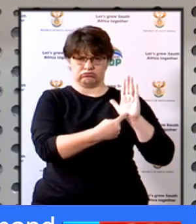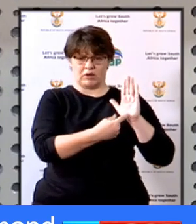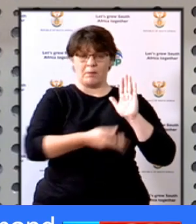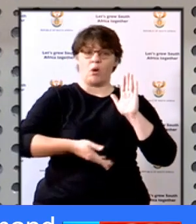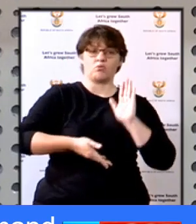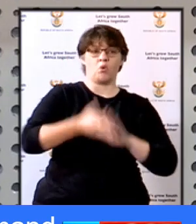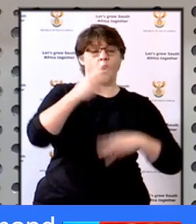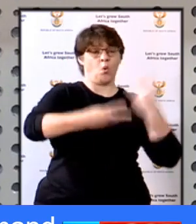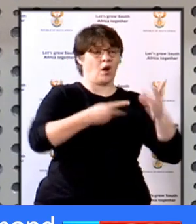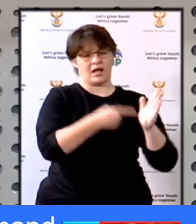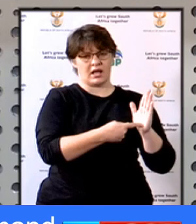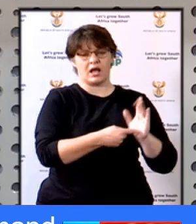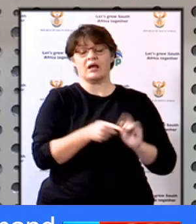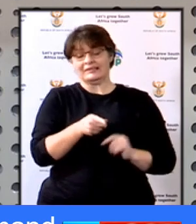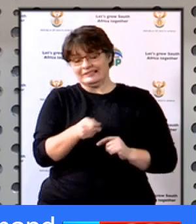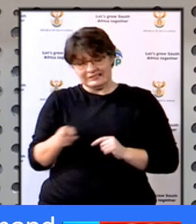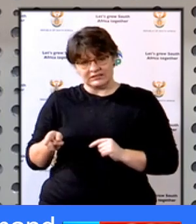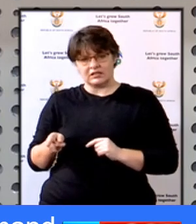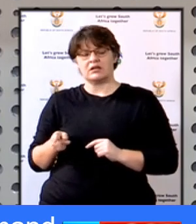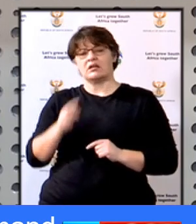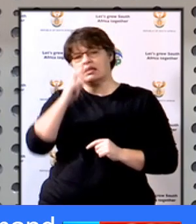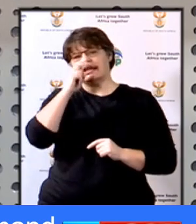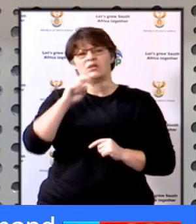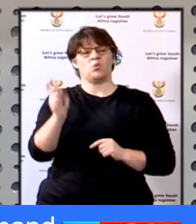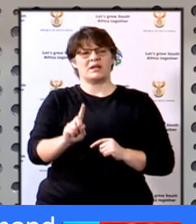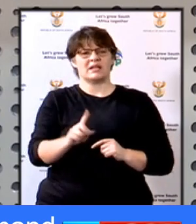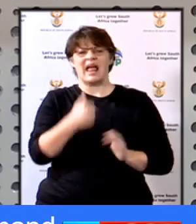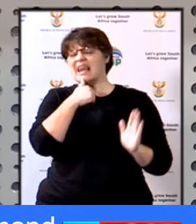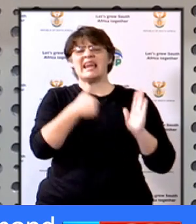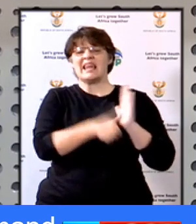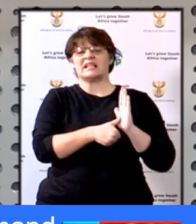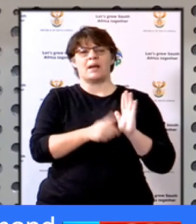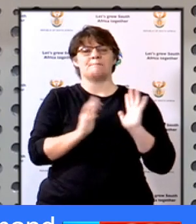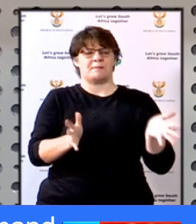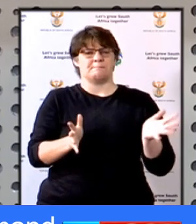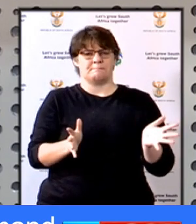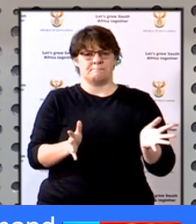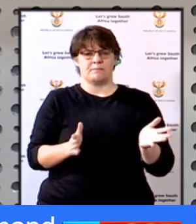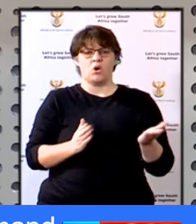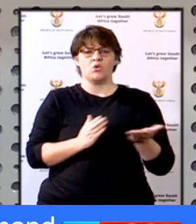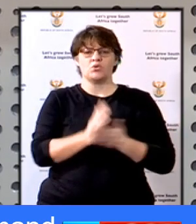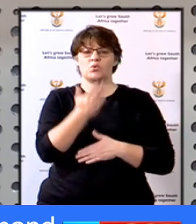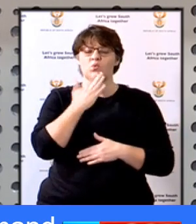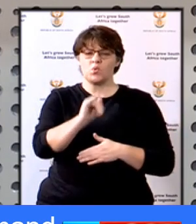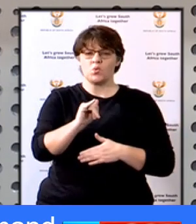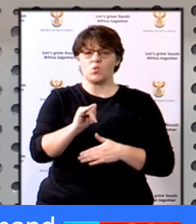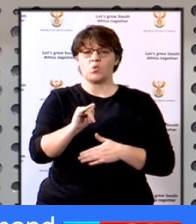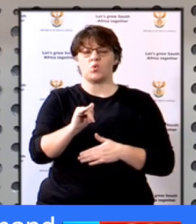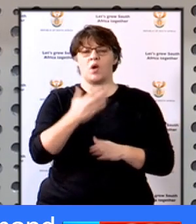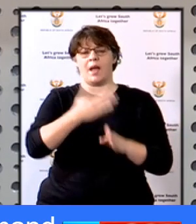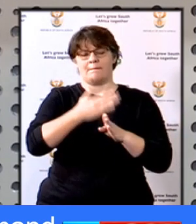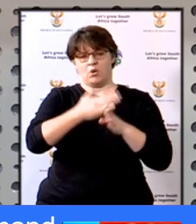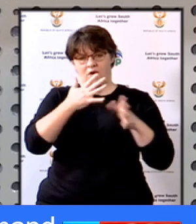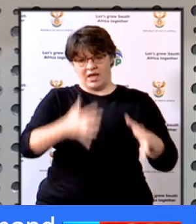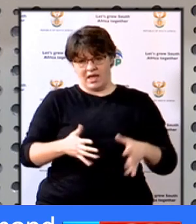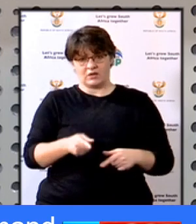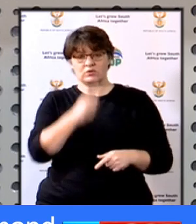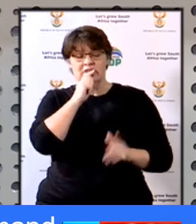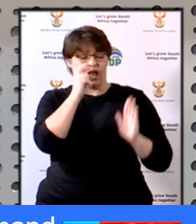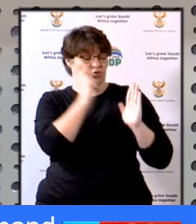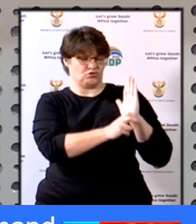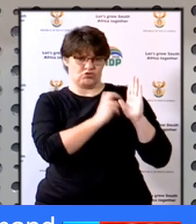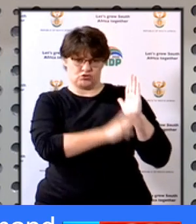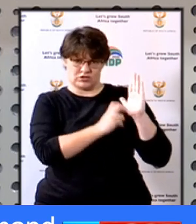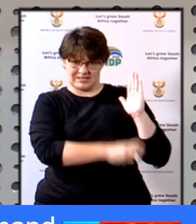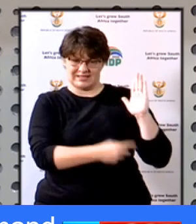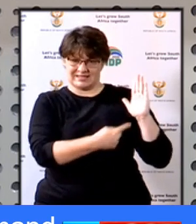what's required for those going to work is simply something, a letter that's issued by the employer. In the regulations,